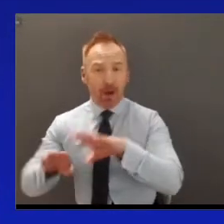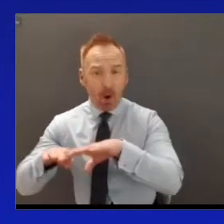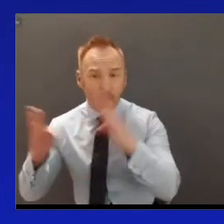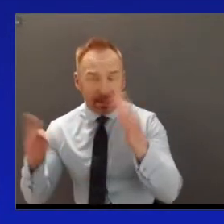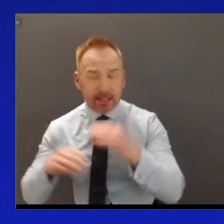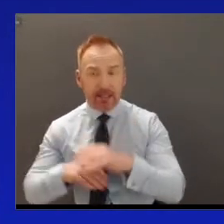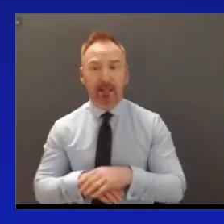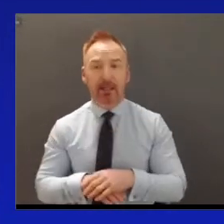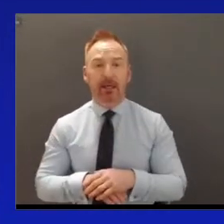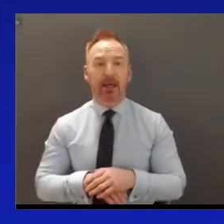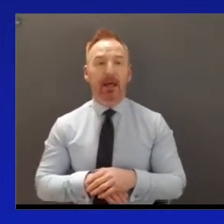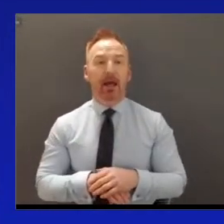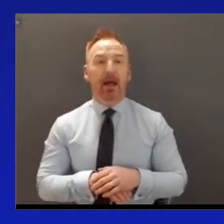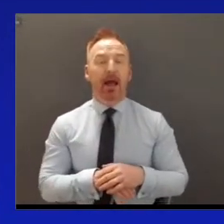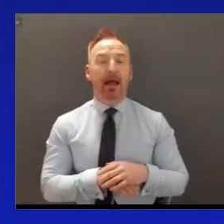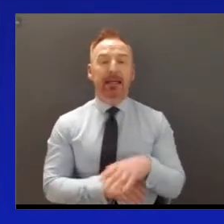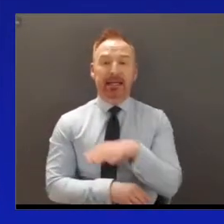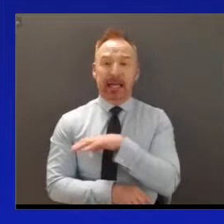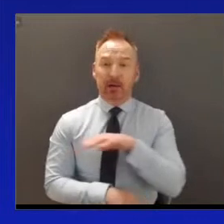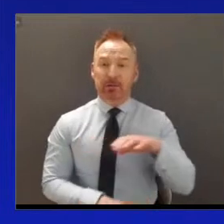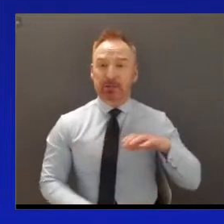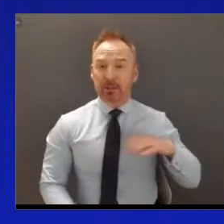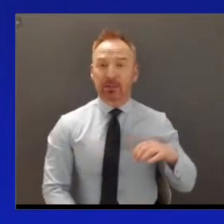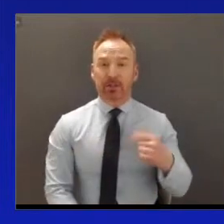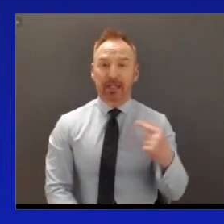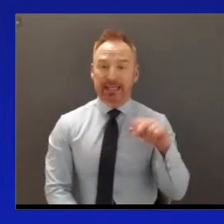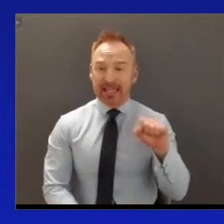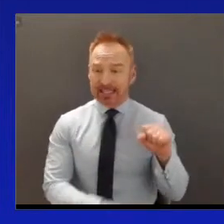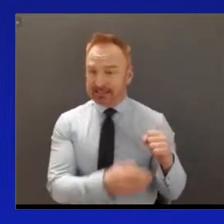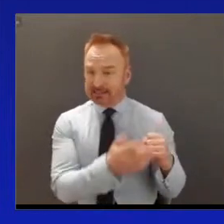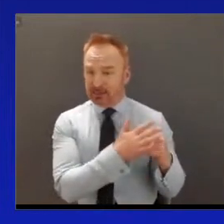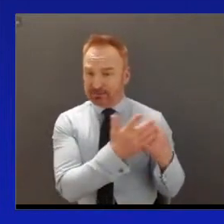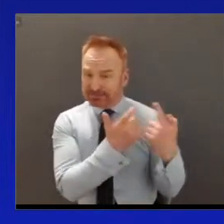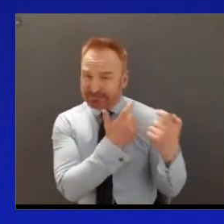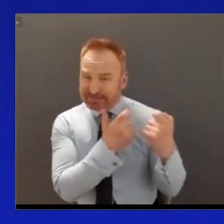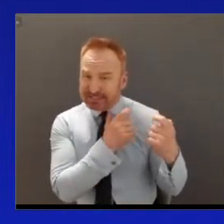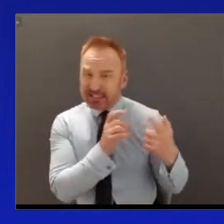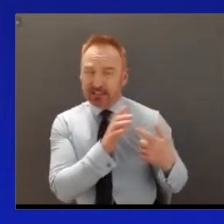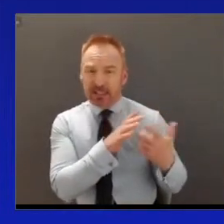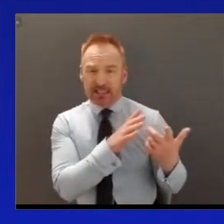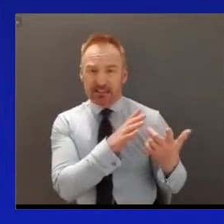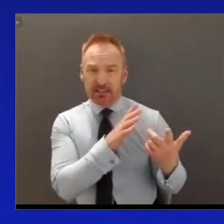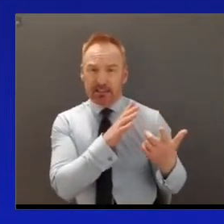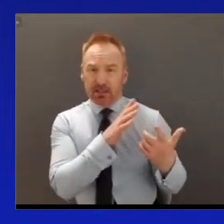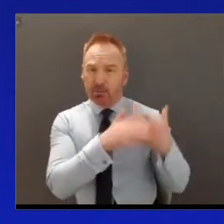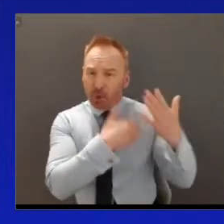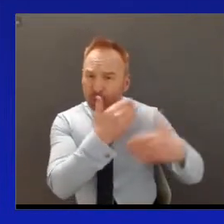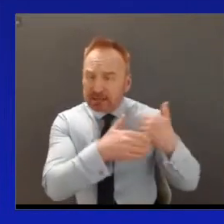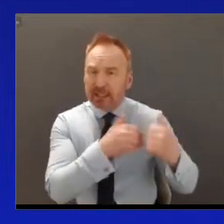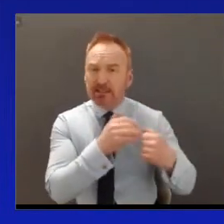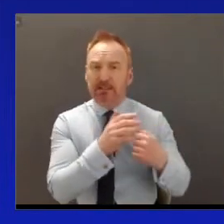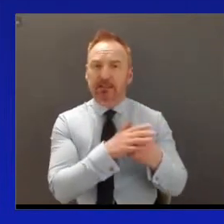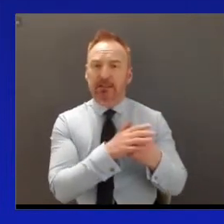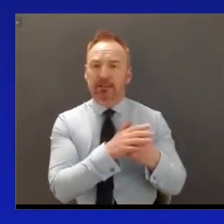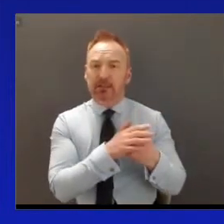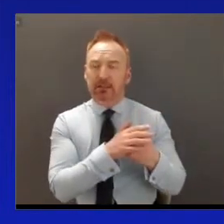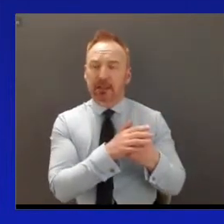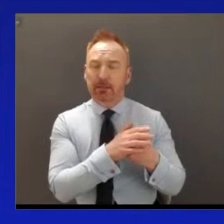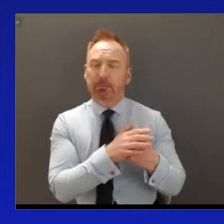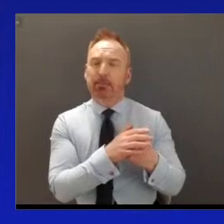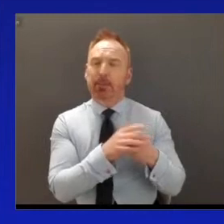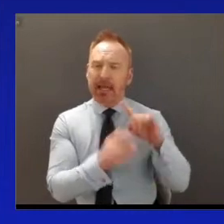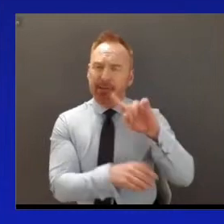that. I think Councillor Deans had asked some questions and the rollout procedures. Just have a question with respect to